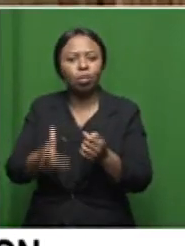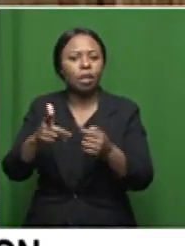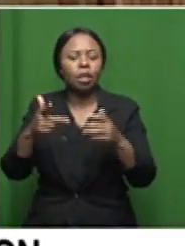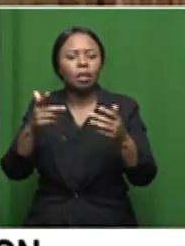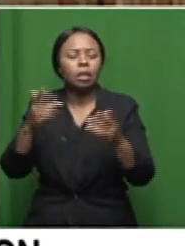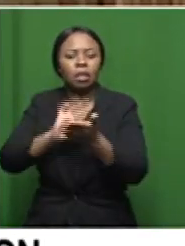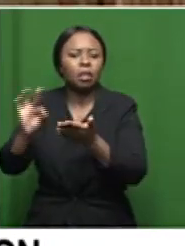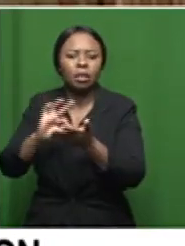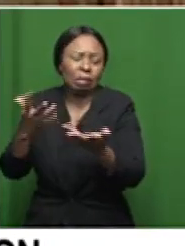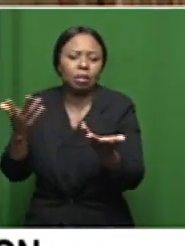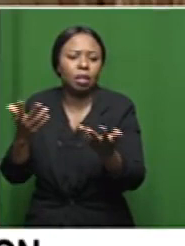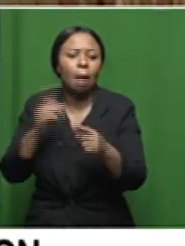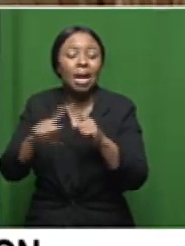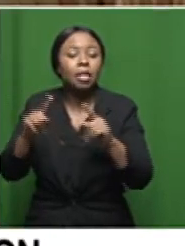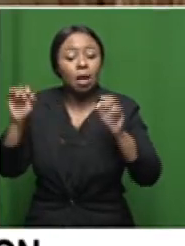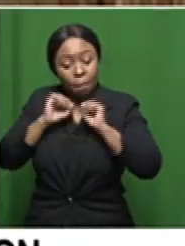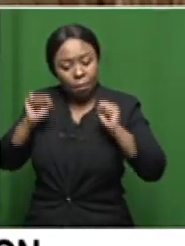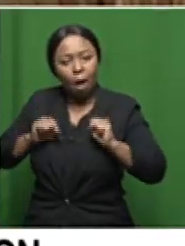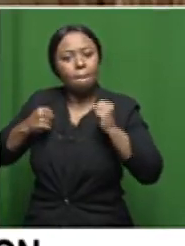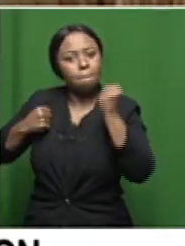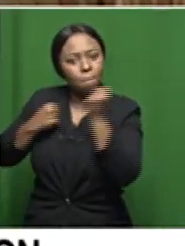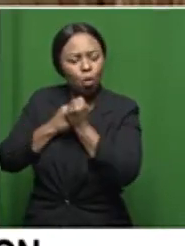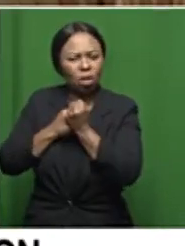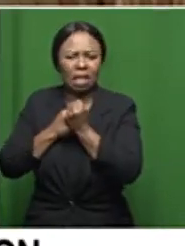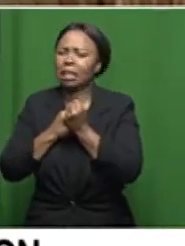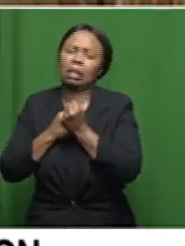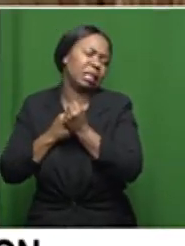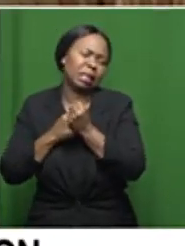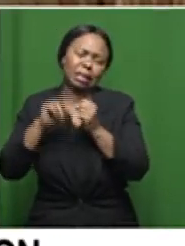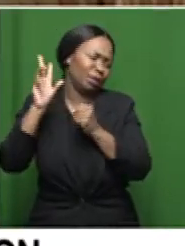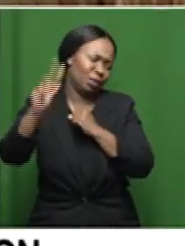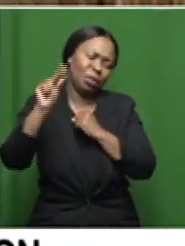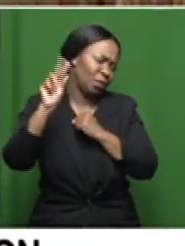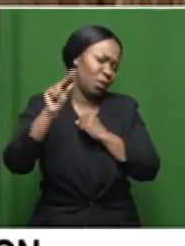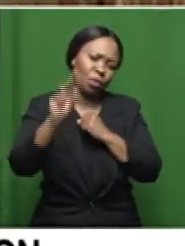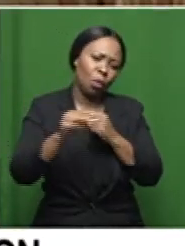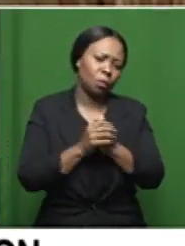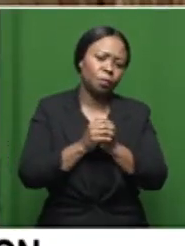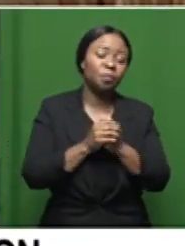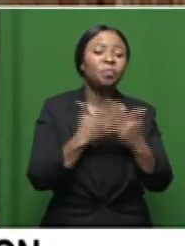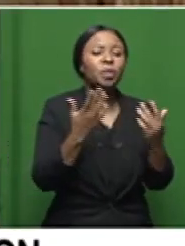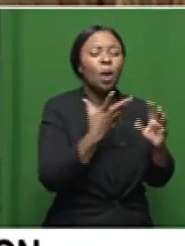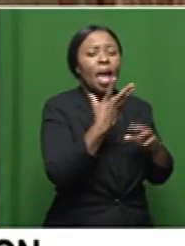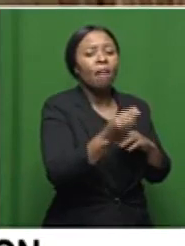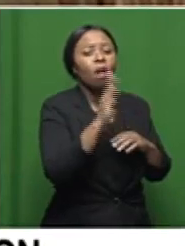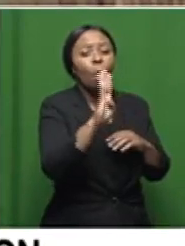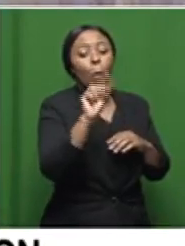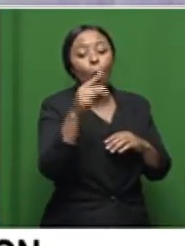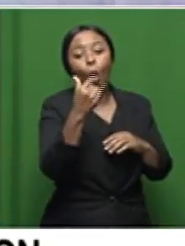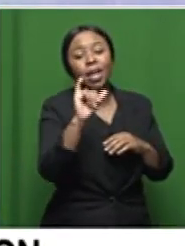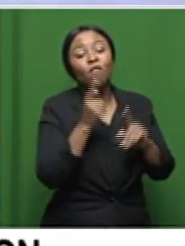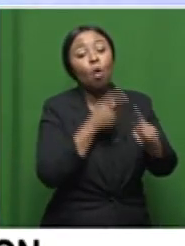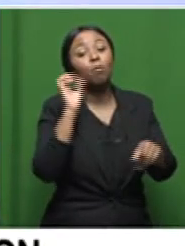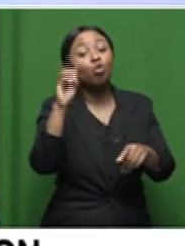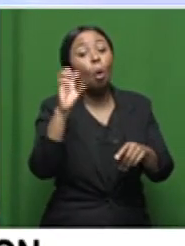it can boost your system to prevent COVID. Not a chance. Okay, so we've got Bongi from Soweto who'd like to ask a question. She